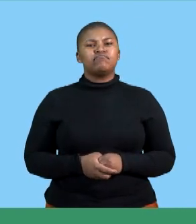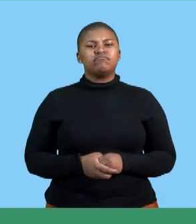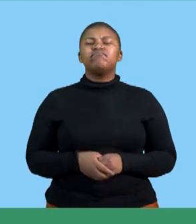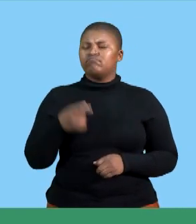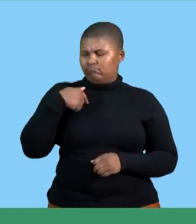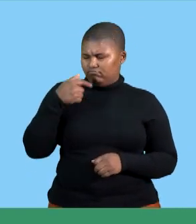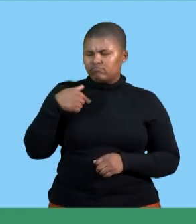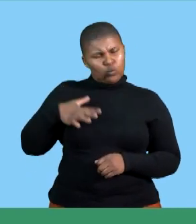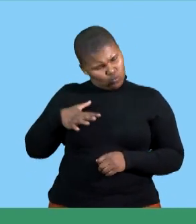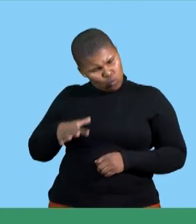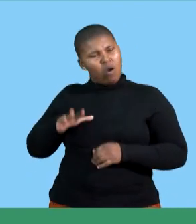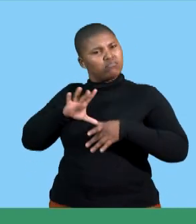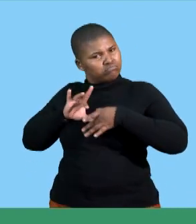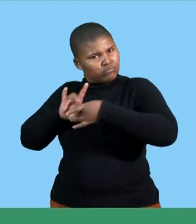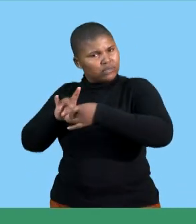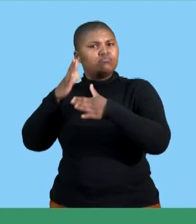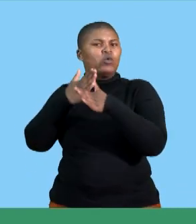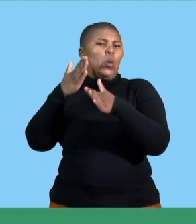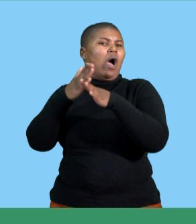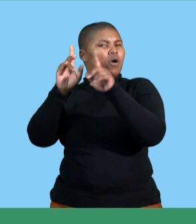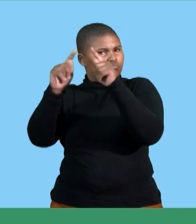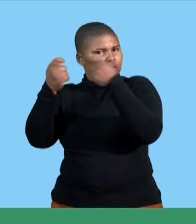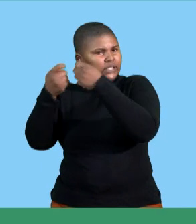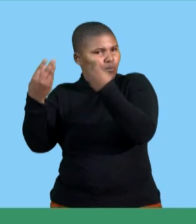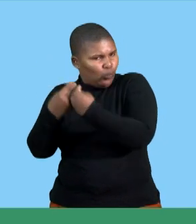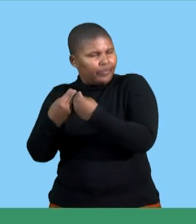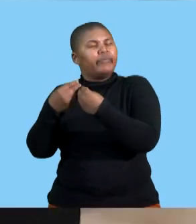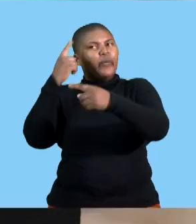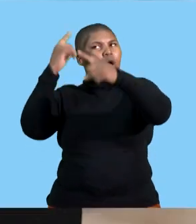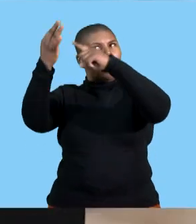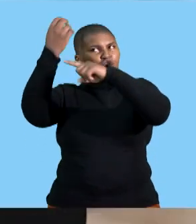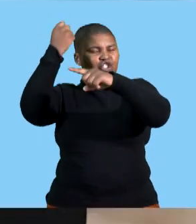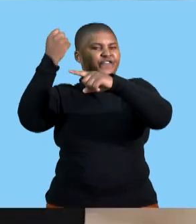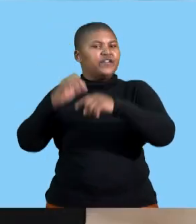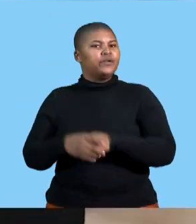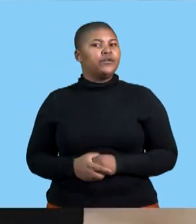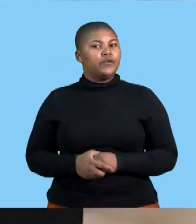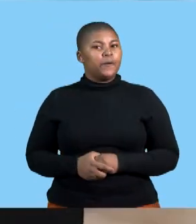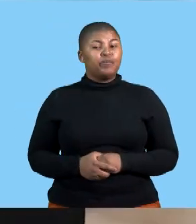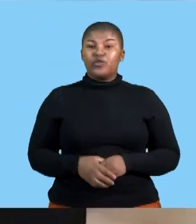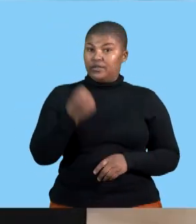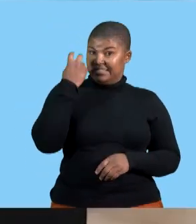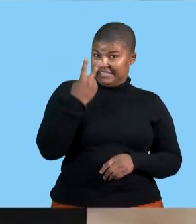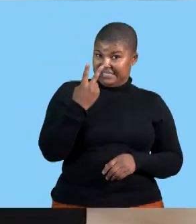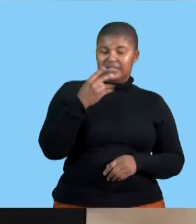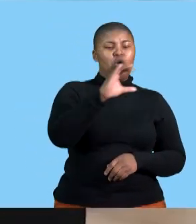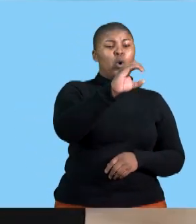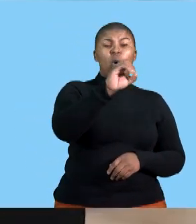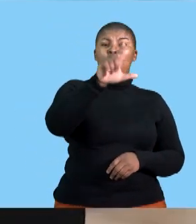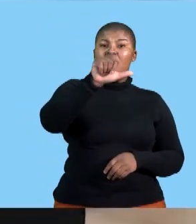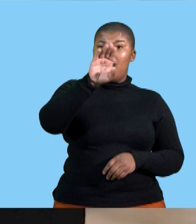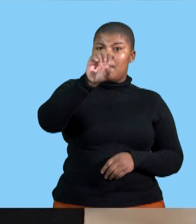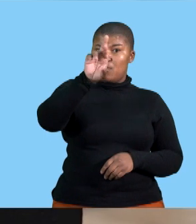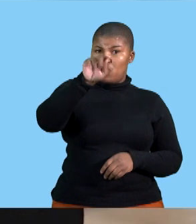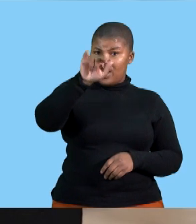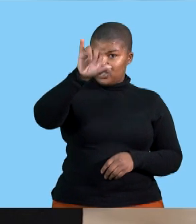to achieve team objectives. So obviously with collaboration or cooperation, there has to be willingness. If people